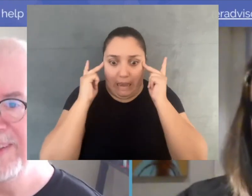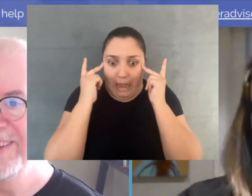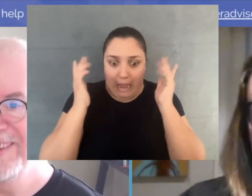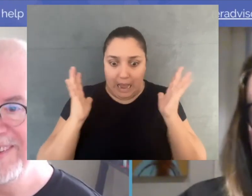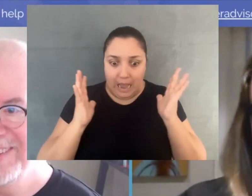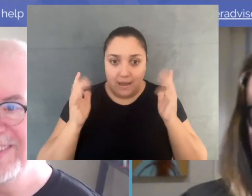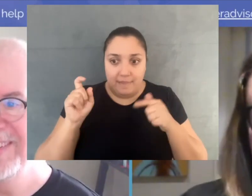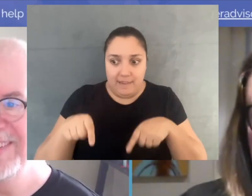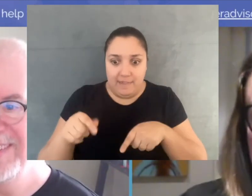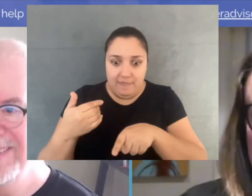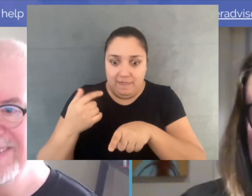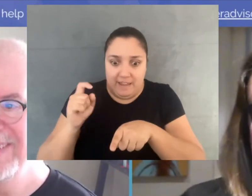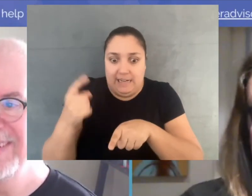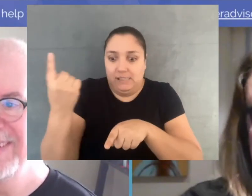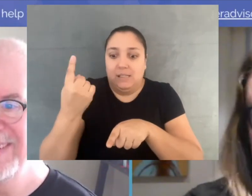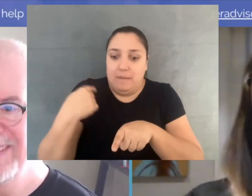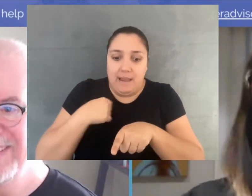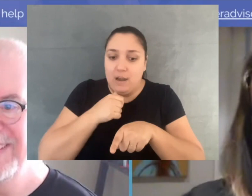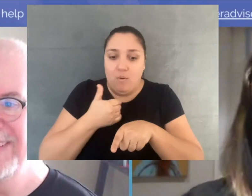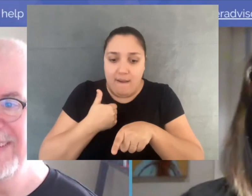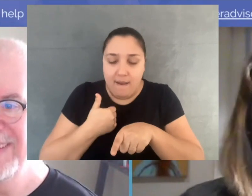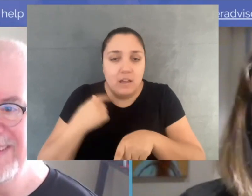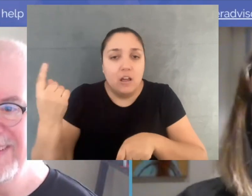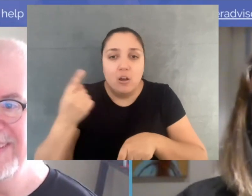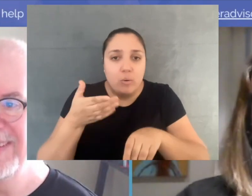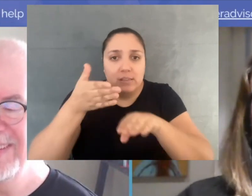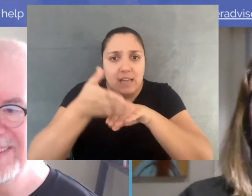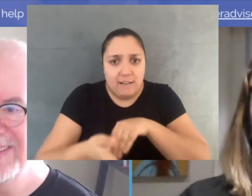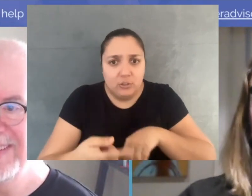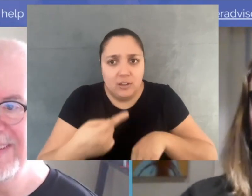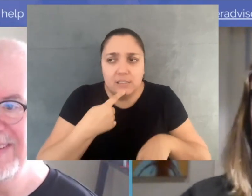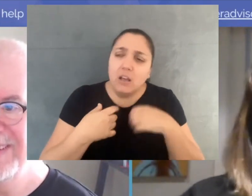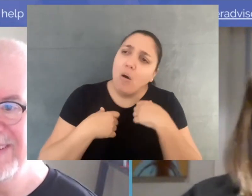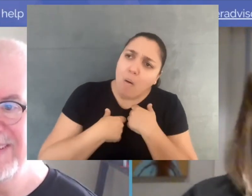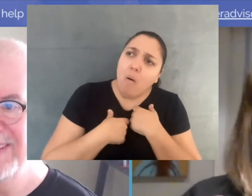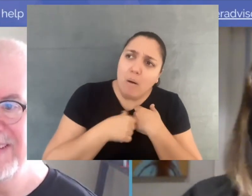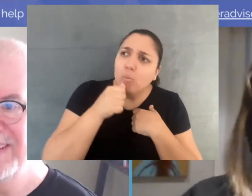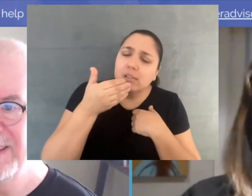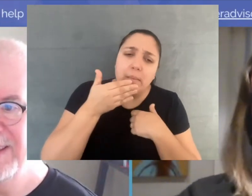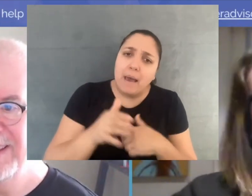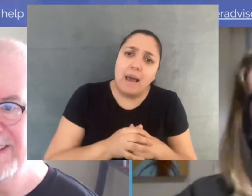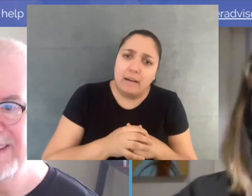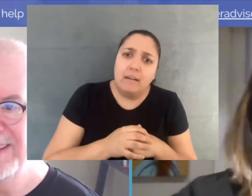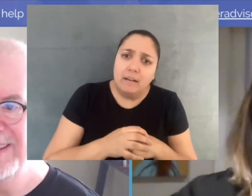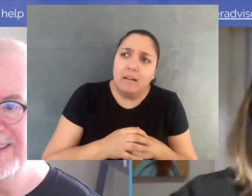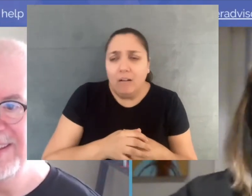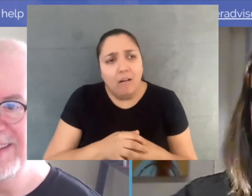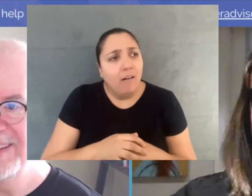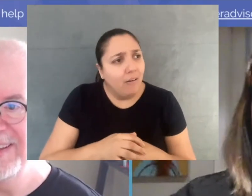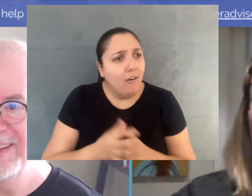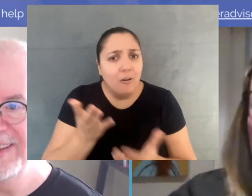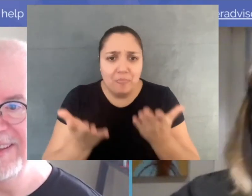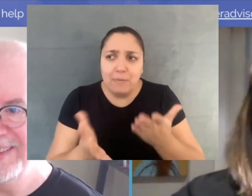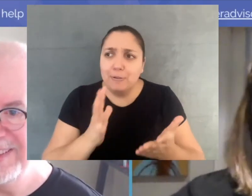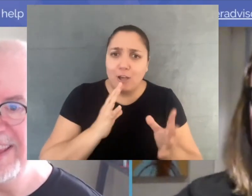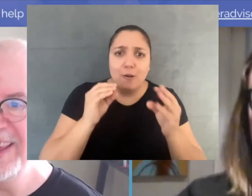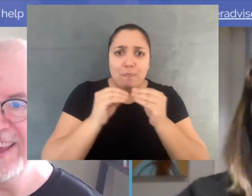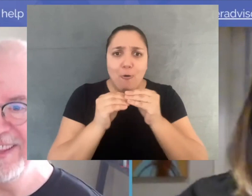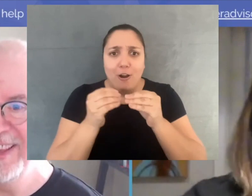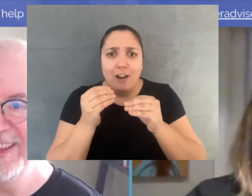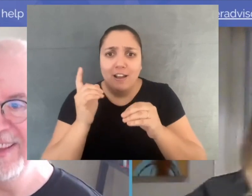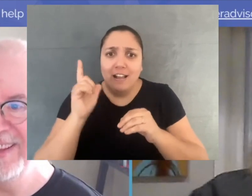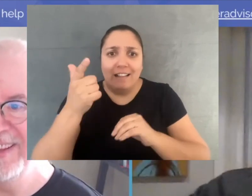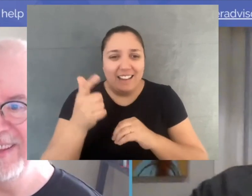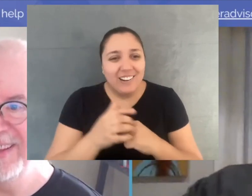Even if you have that minor panic when you see that they need something you don't have, they've always come back and be like, hey, that wasn't so bad.